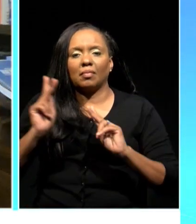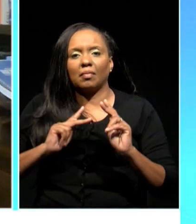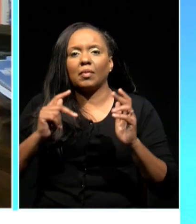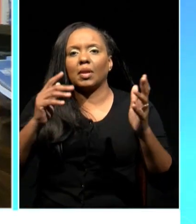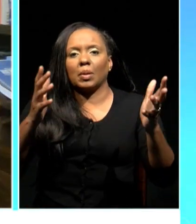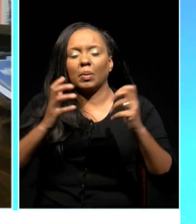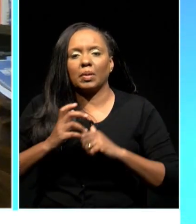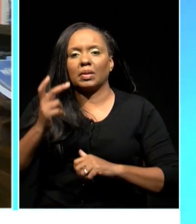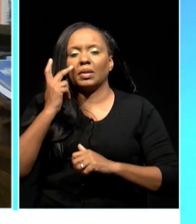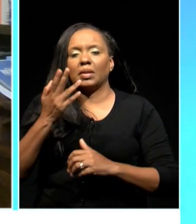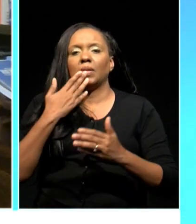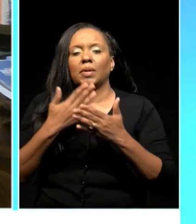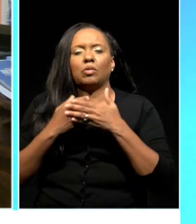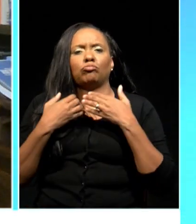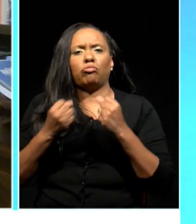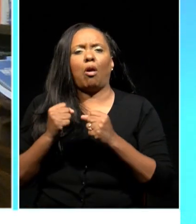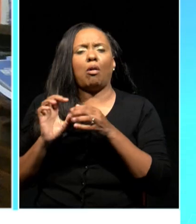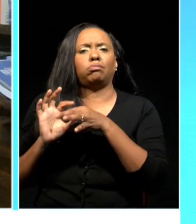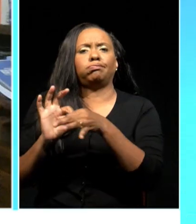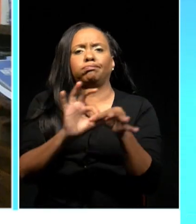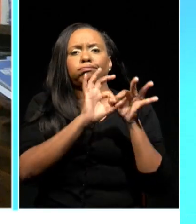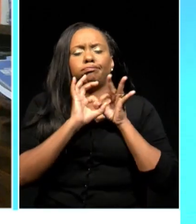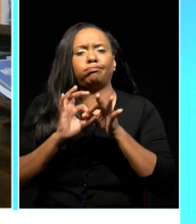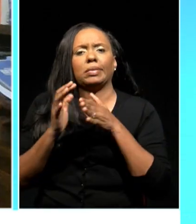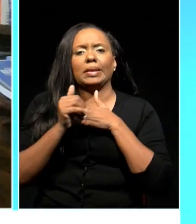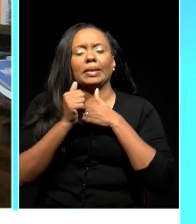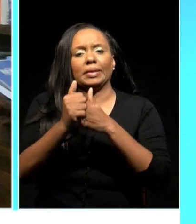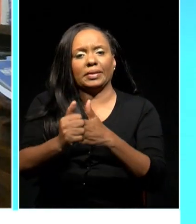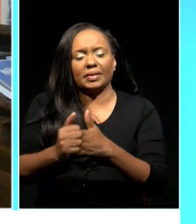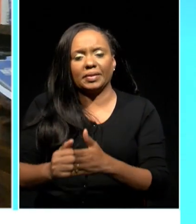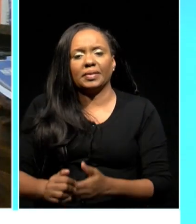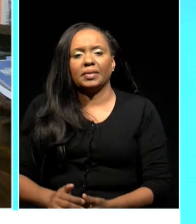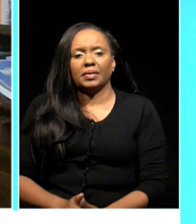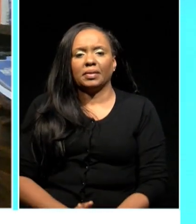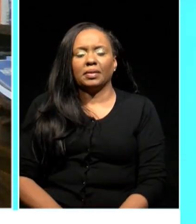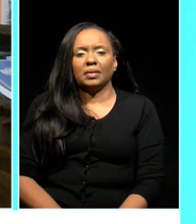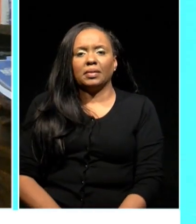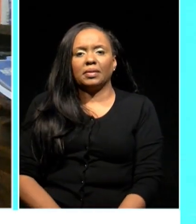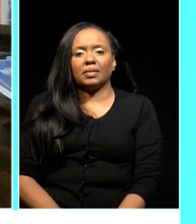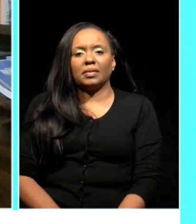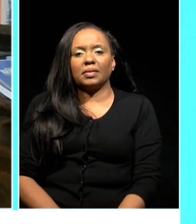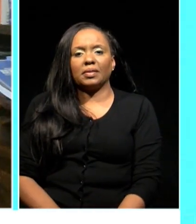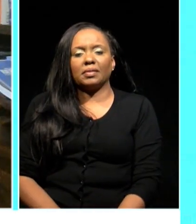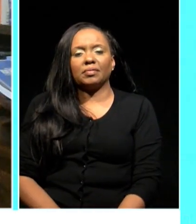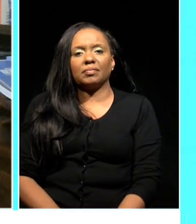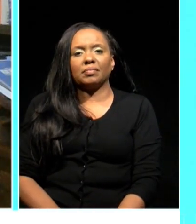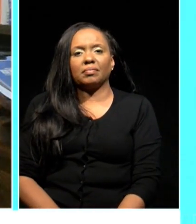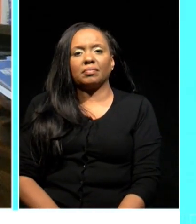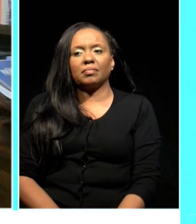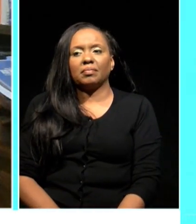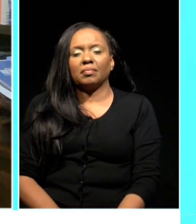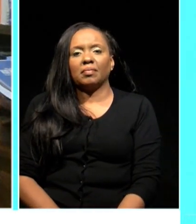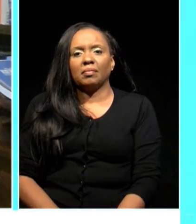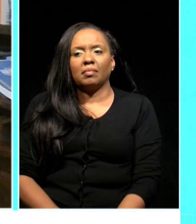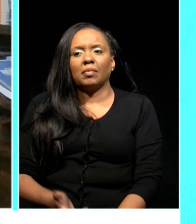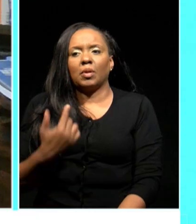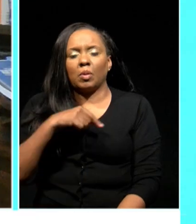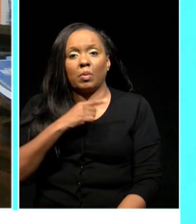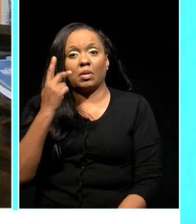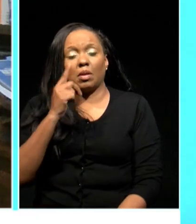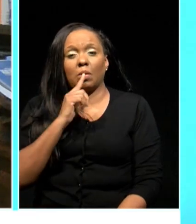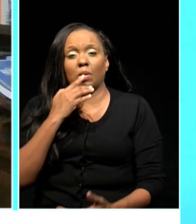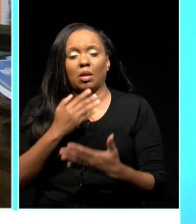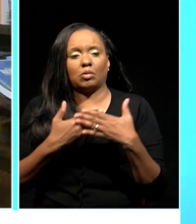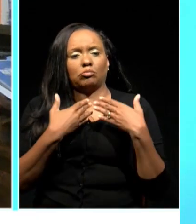defined leadership. So that whereas for the most part, I think you saw that in relation to the Barbados Labour Party, because there were